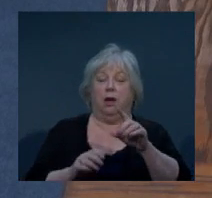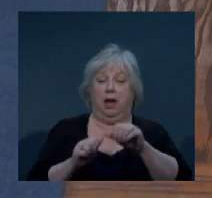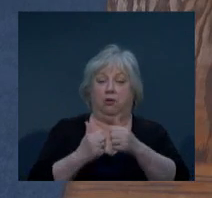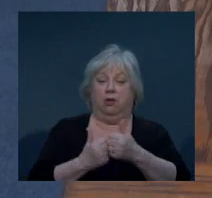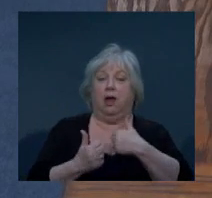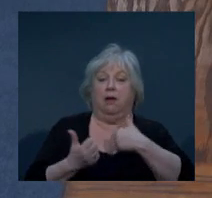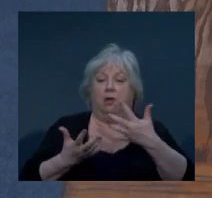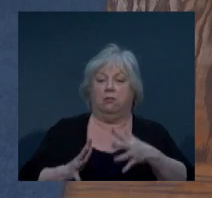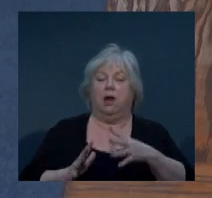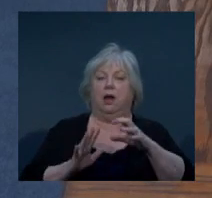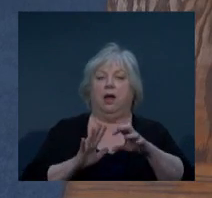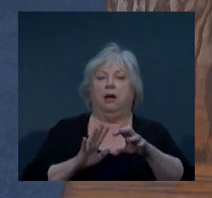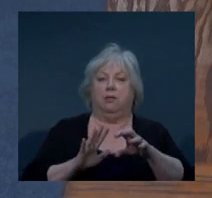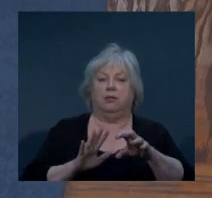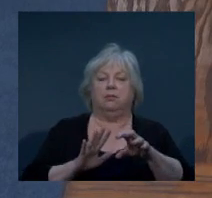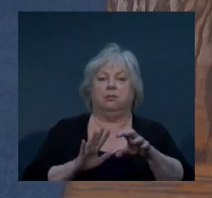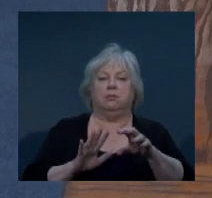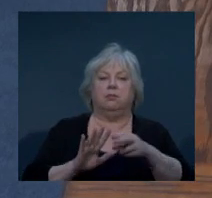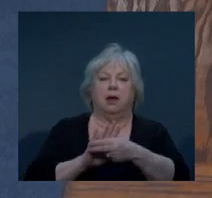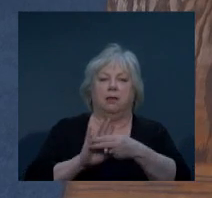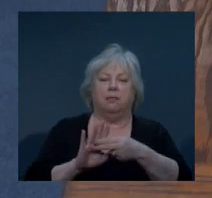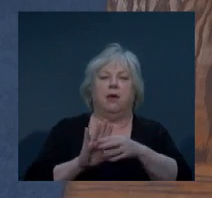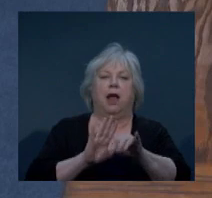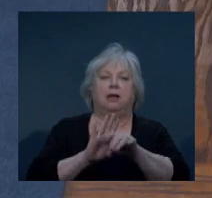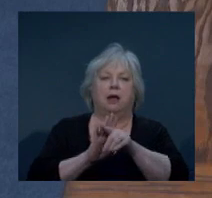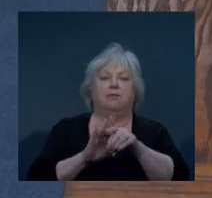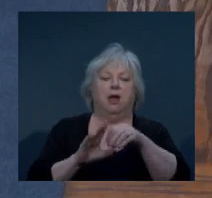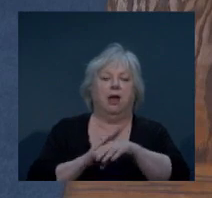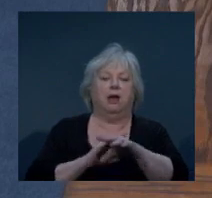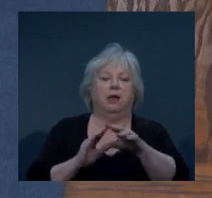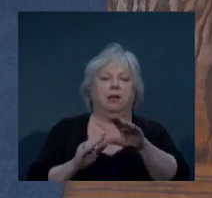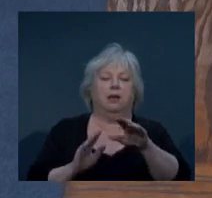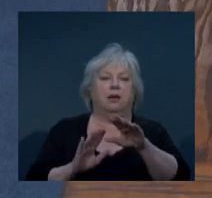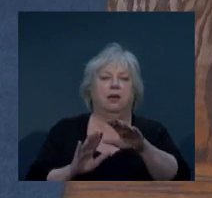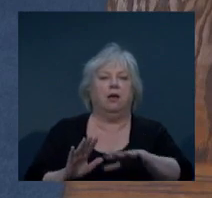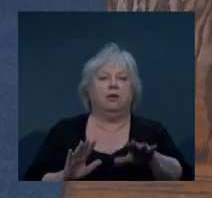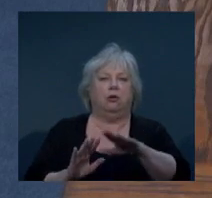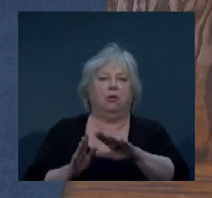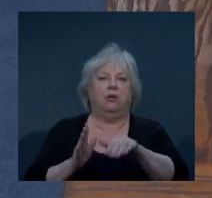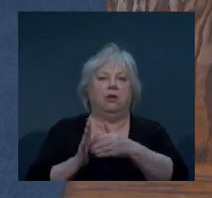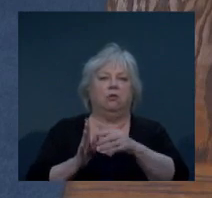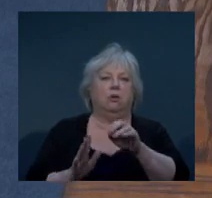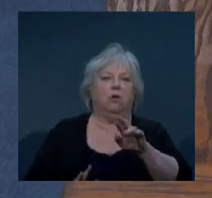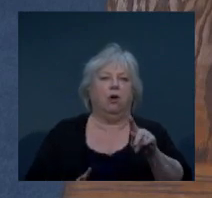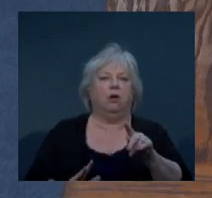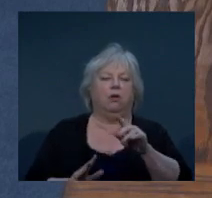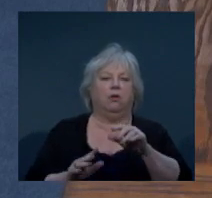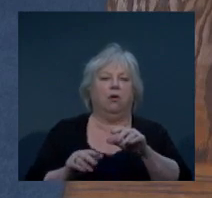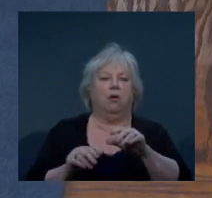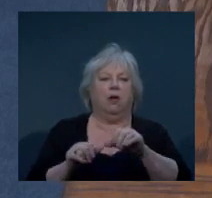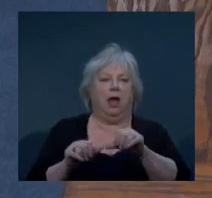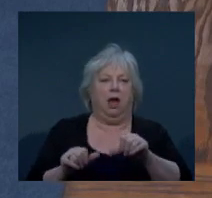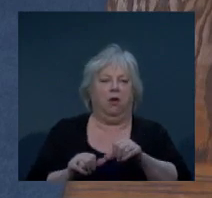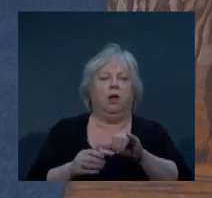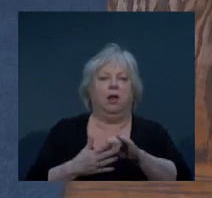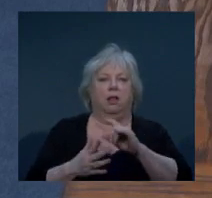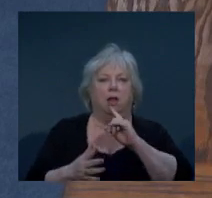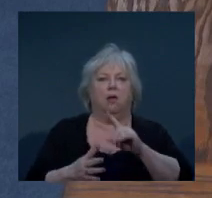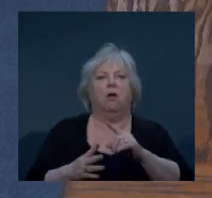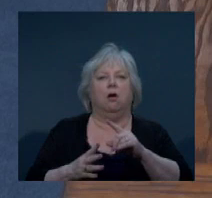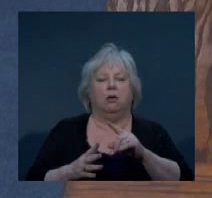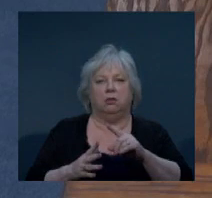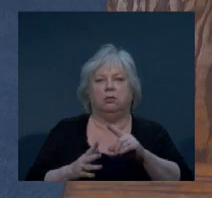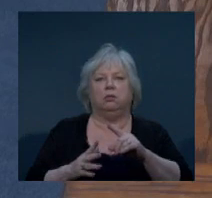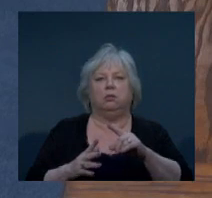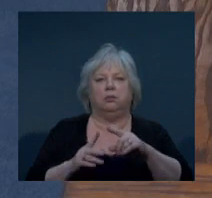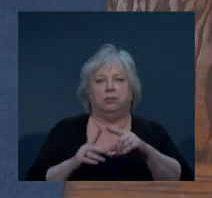the central metropolitan area that are highly favored to do this sort of work. And I'm